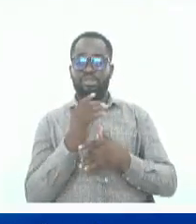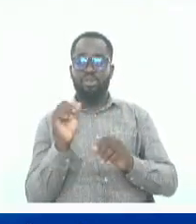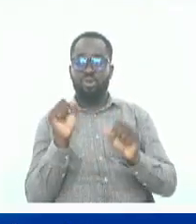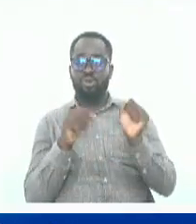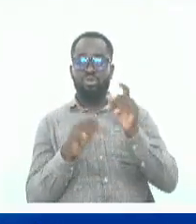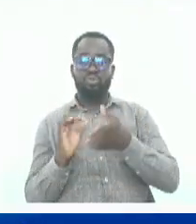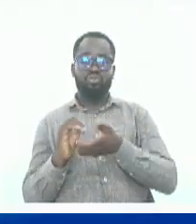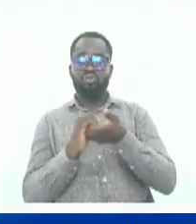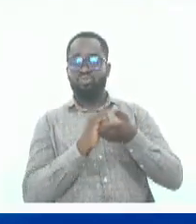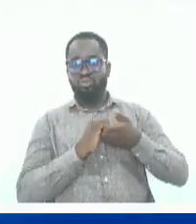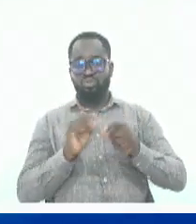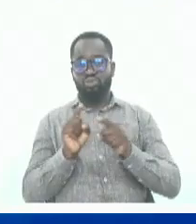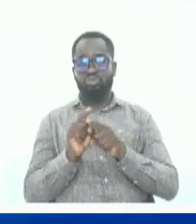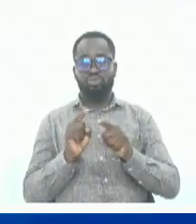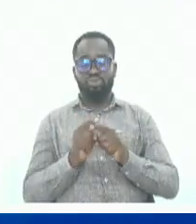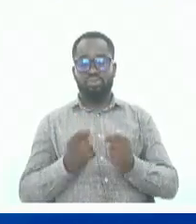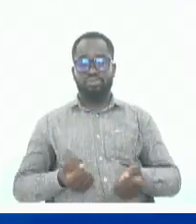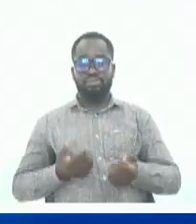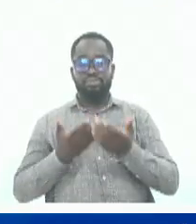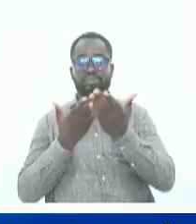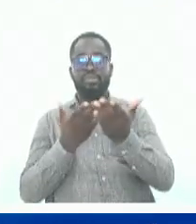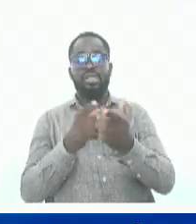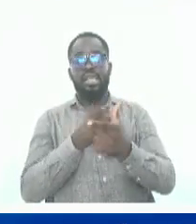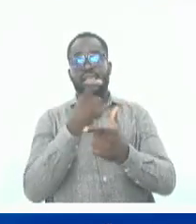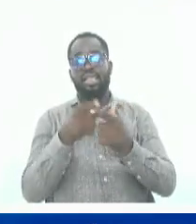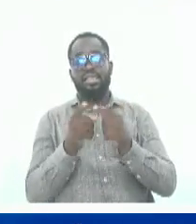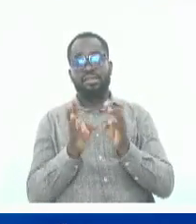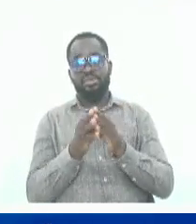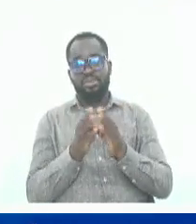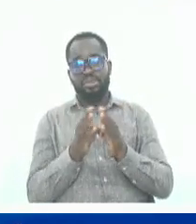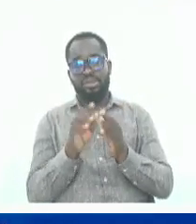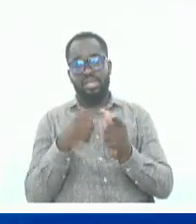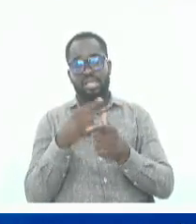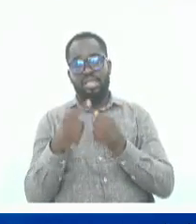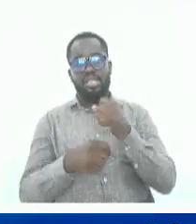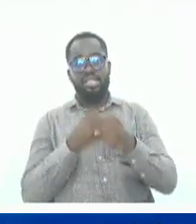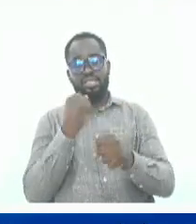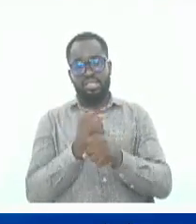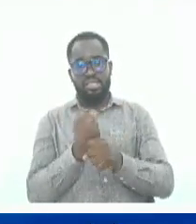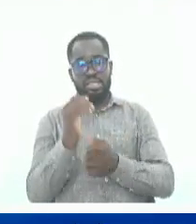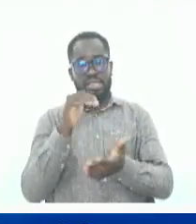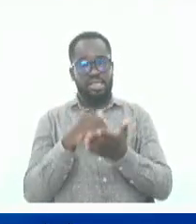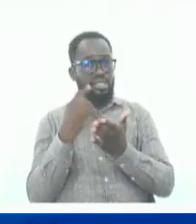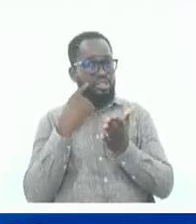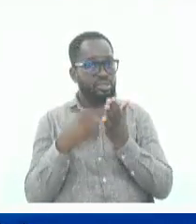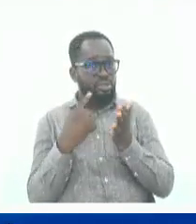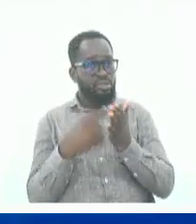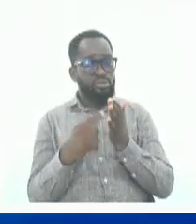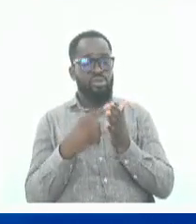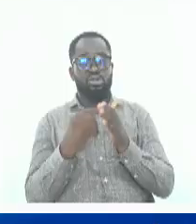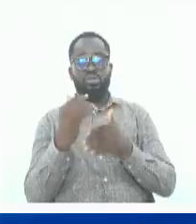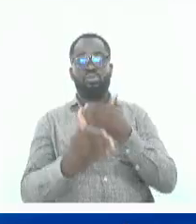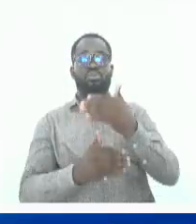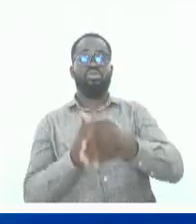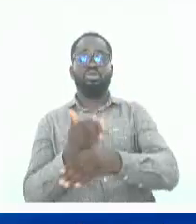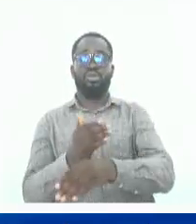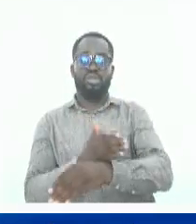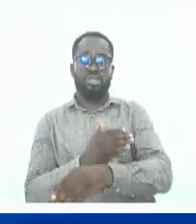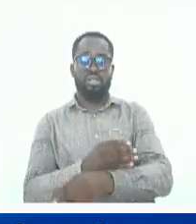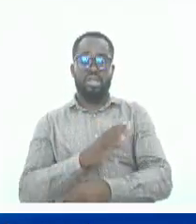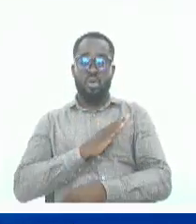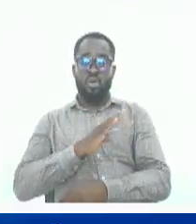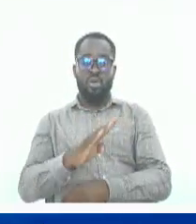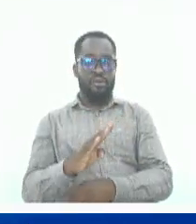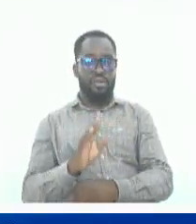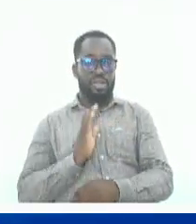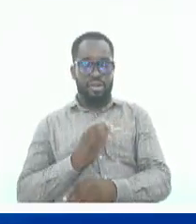spirit that we have displayed. Our next meeting will be held next year, again to look at the progress of the trust, and I'm confident that with